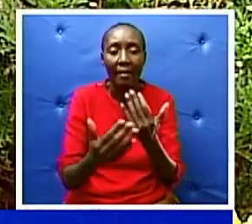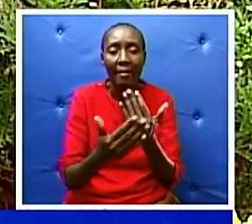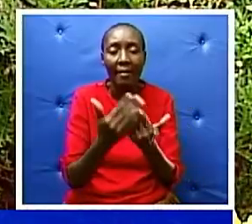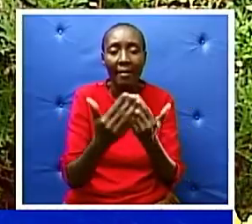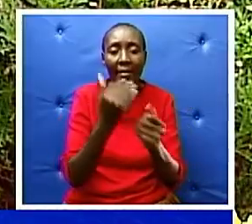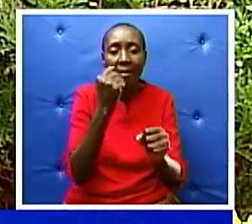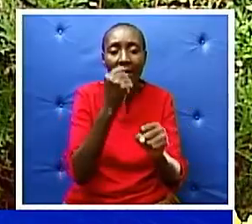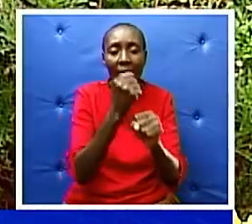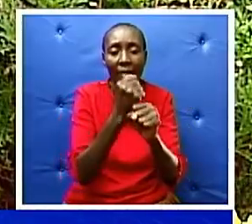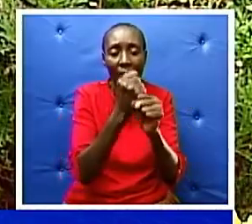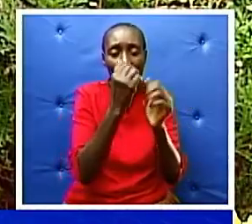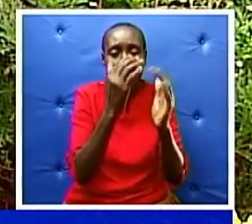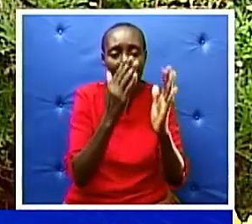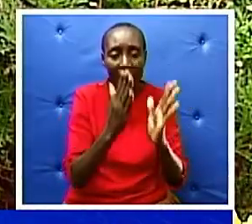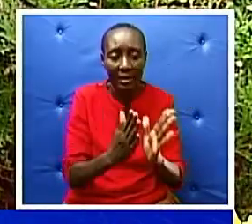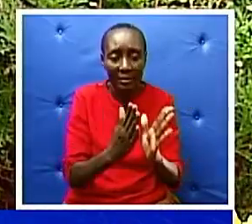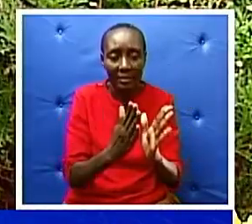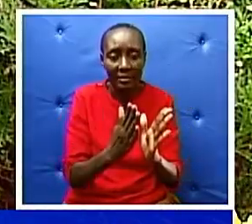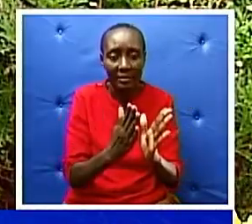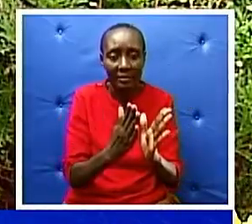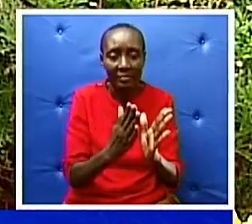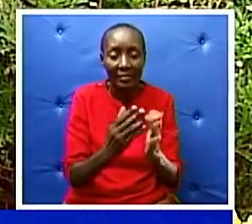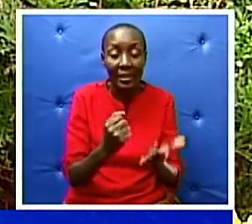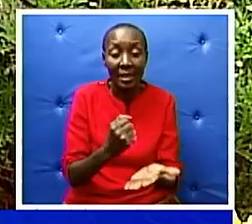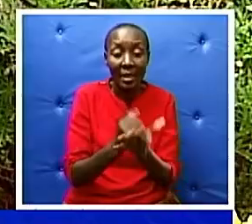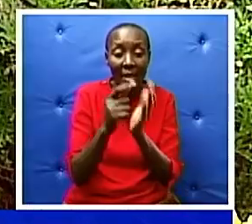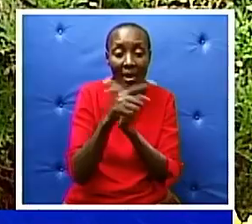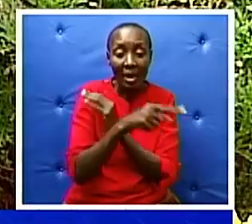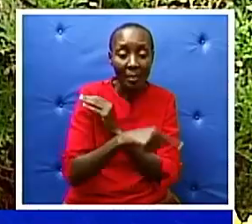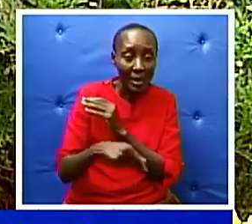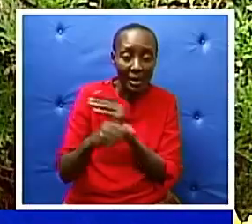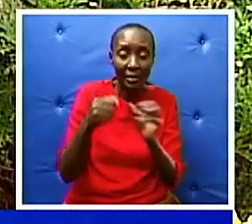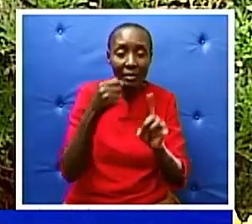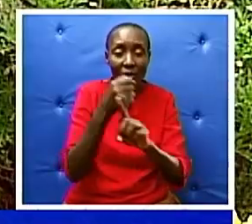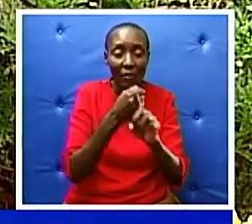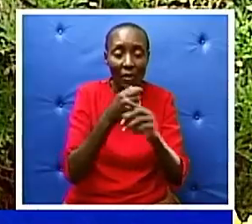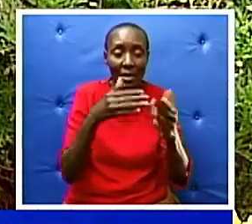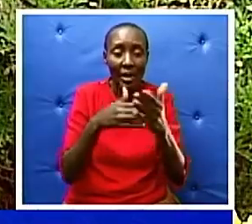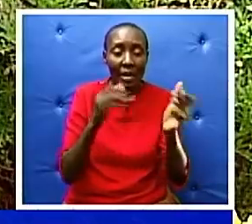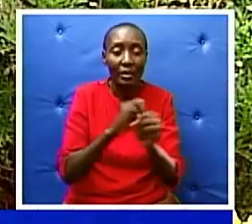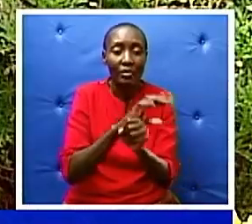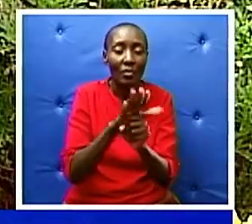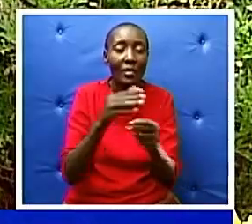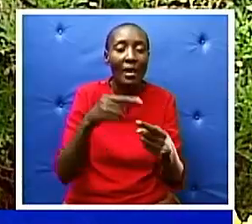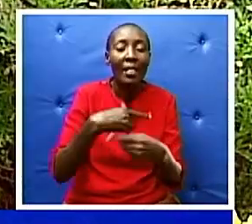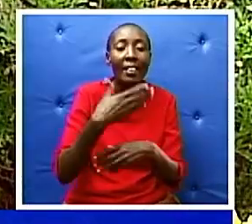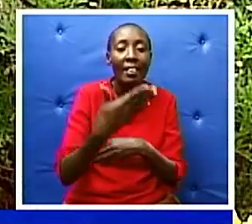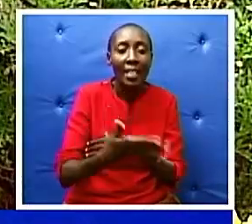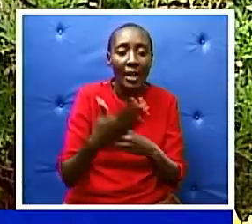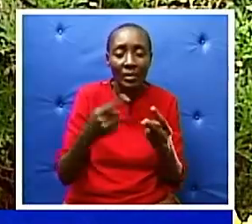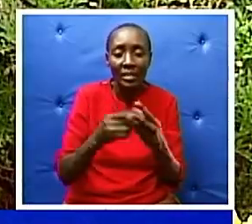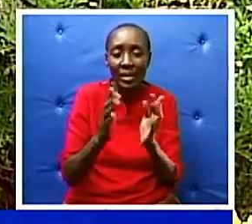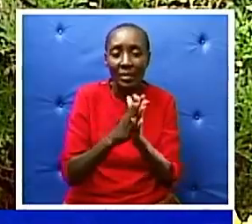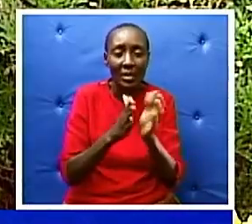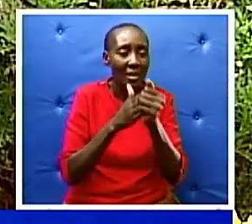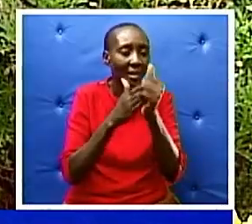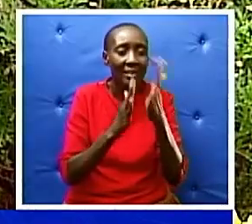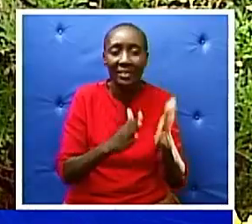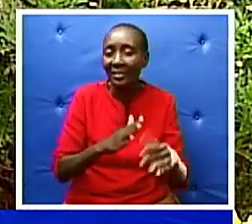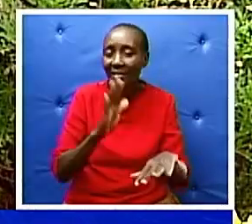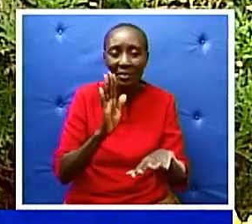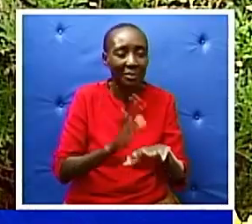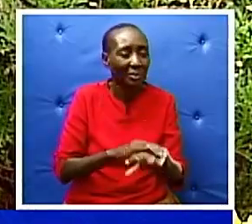industry fighting for us and helping us to fight this COVID. And then we start with our leaders. It wouldn't be a good picture per